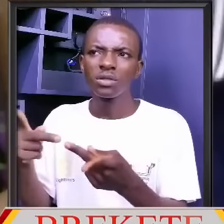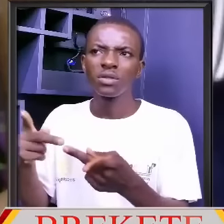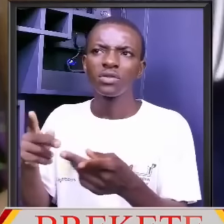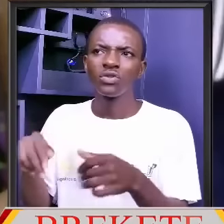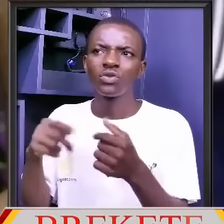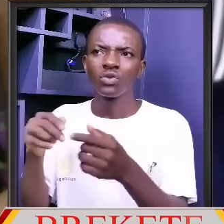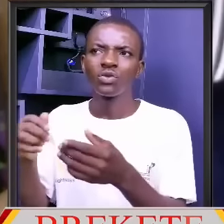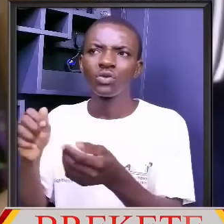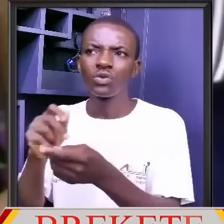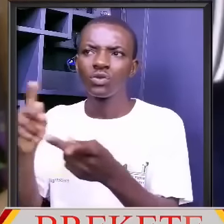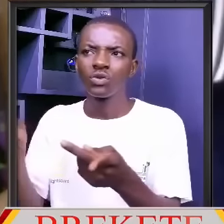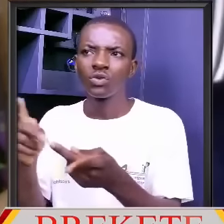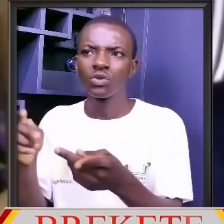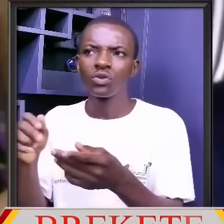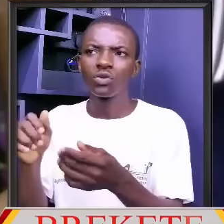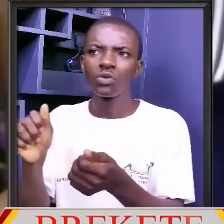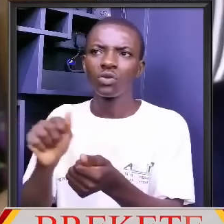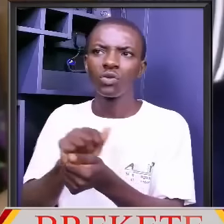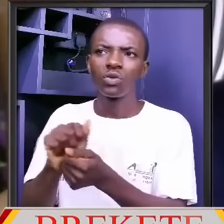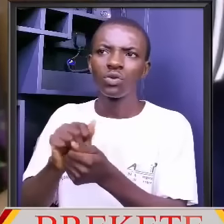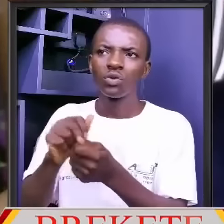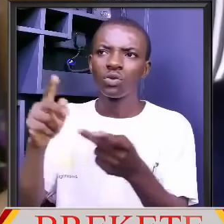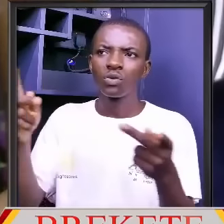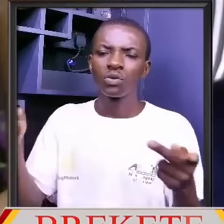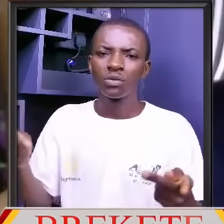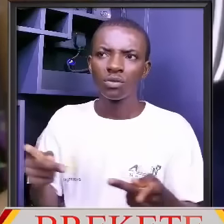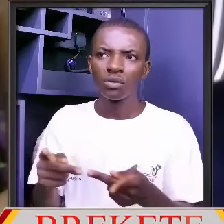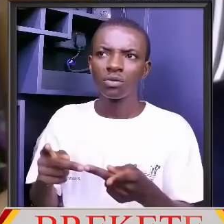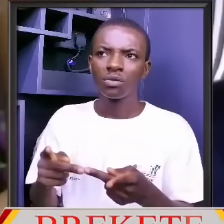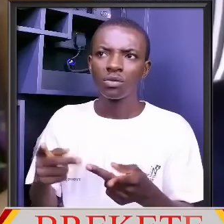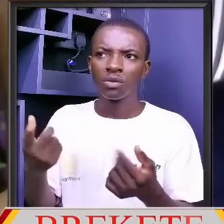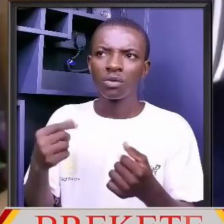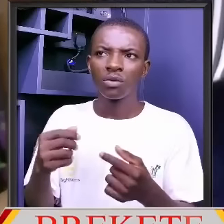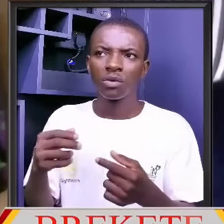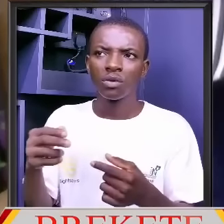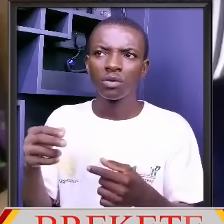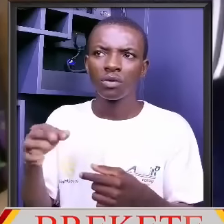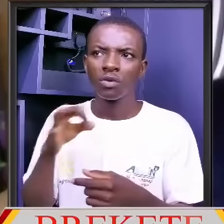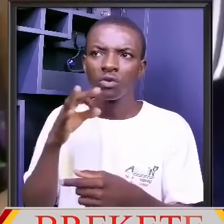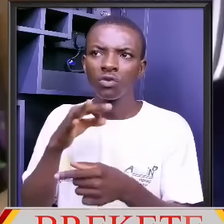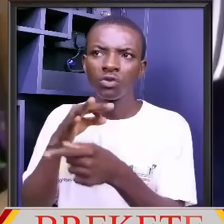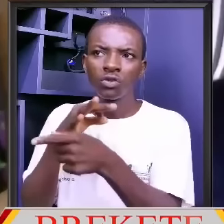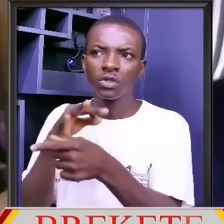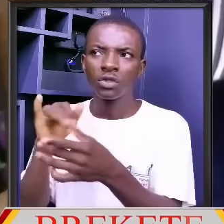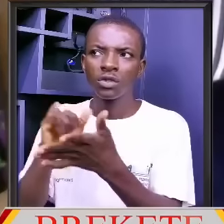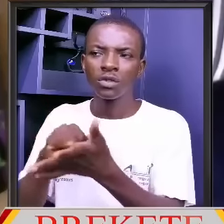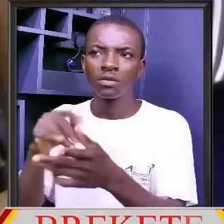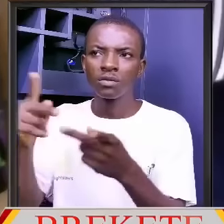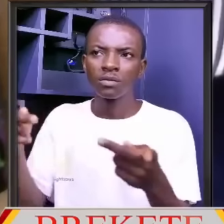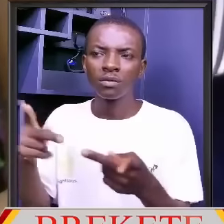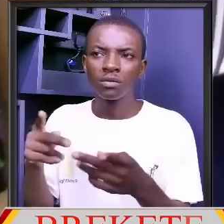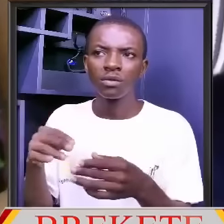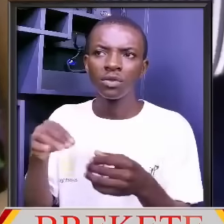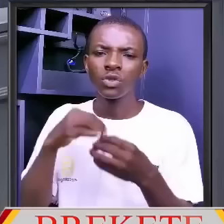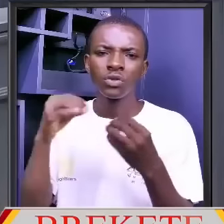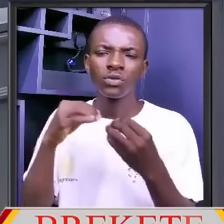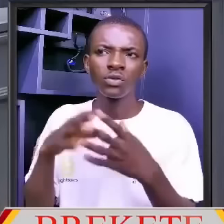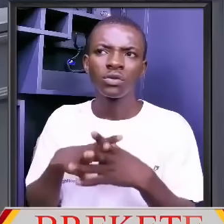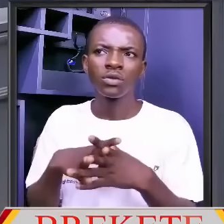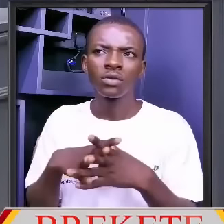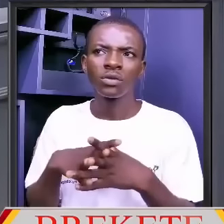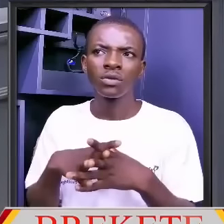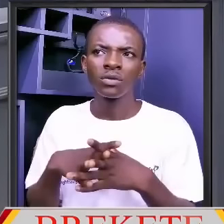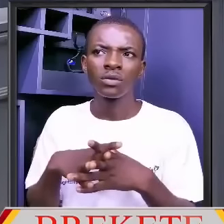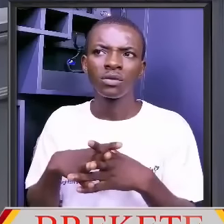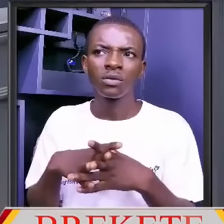it. I go waka go back here. If I they wash the plate, they go come waka come meet me. Go say come. Food they that place. Yeah. Carry and make you chop her more. That